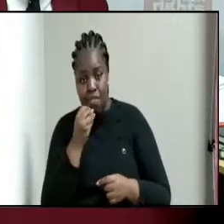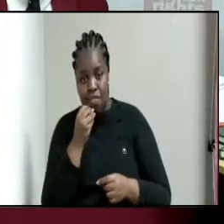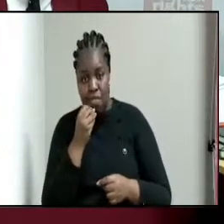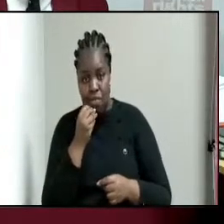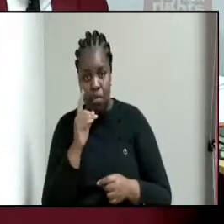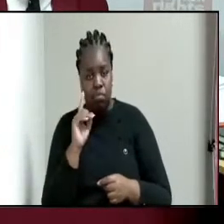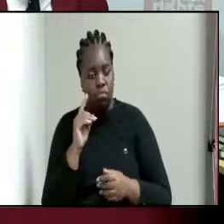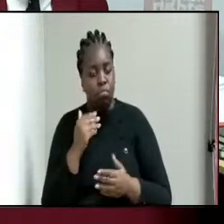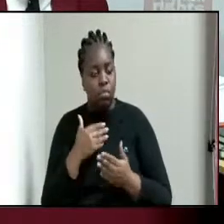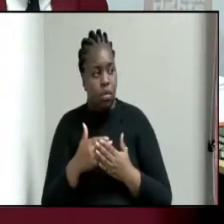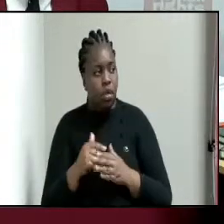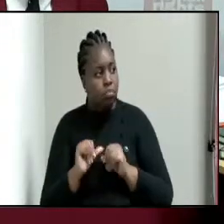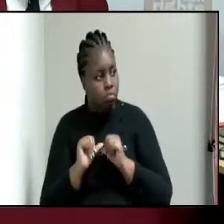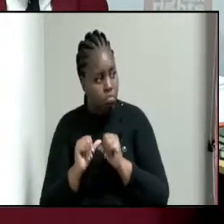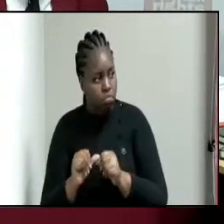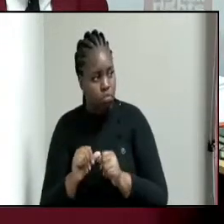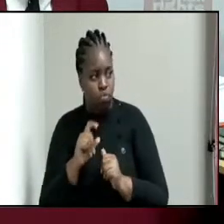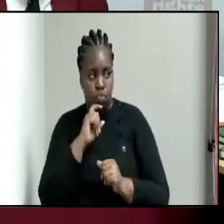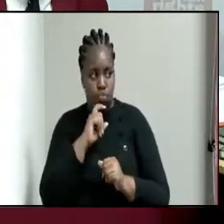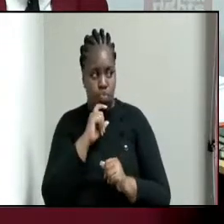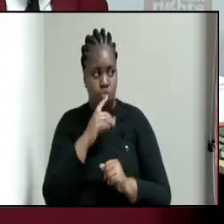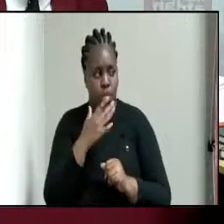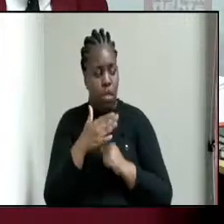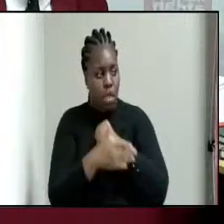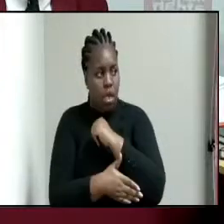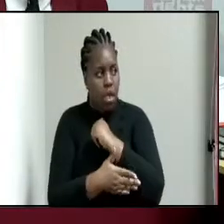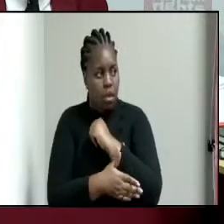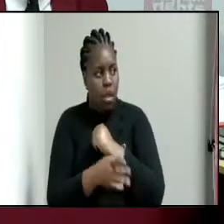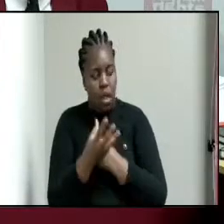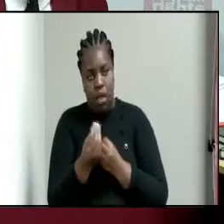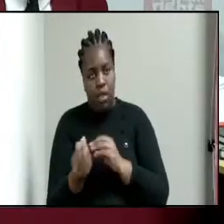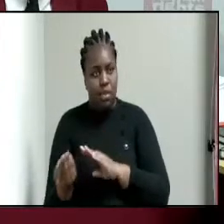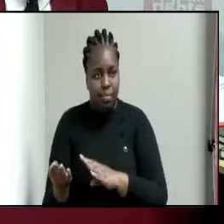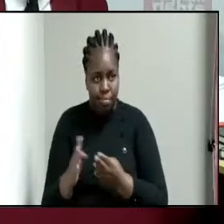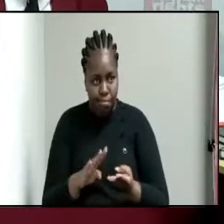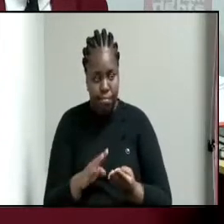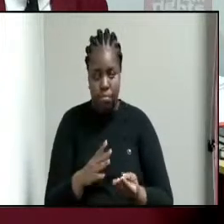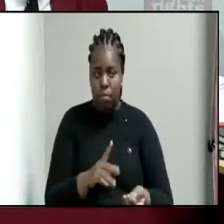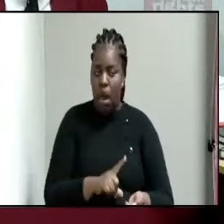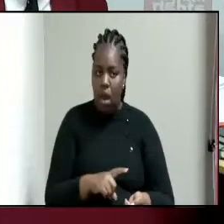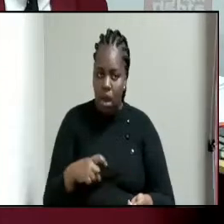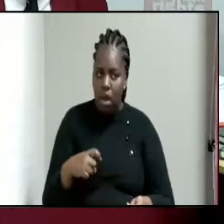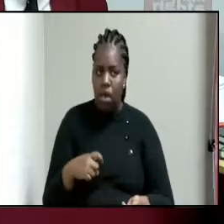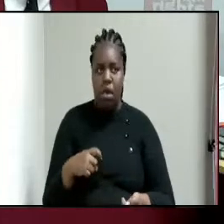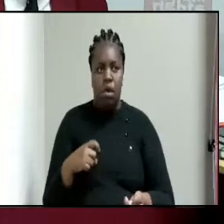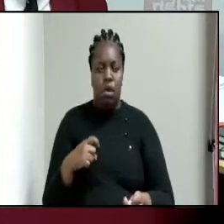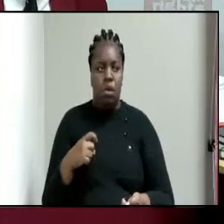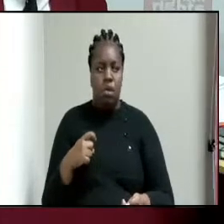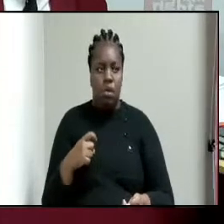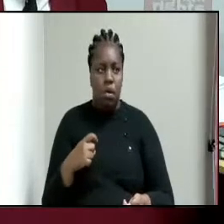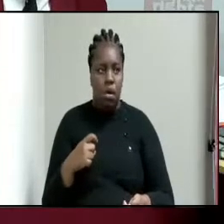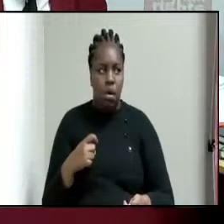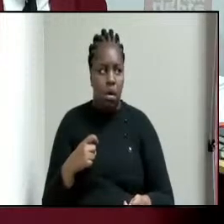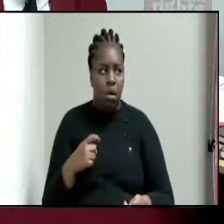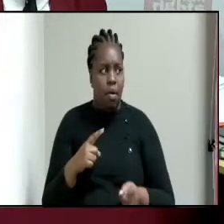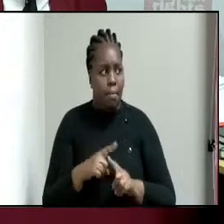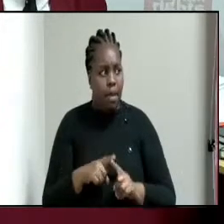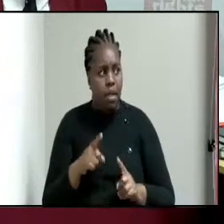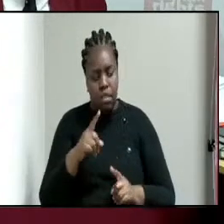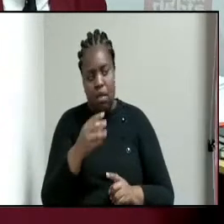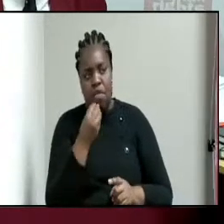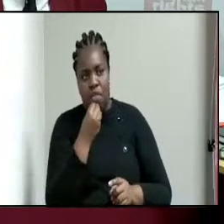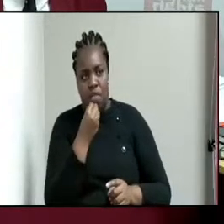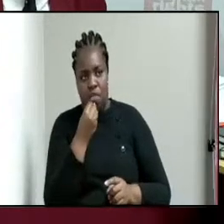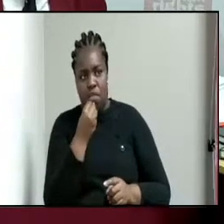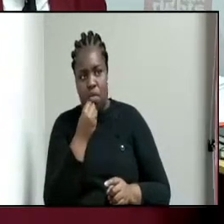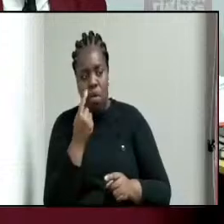be consumed still in a country where children are dying of hunger, and where that food is